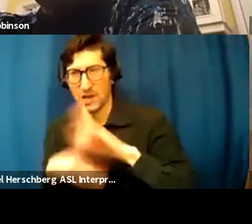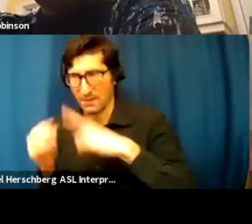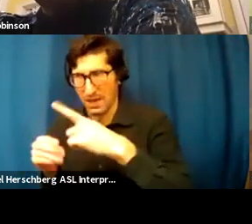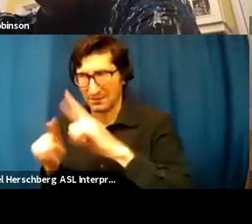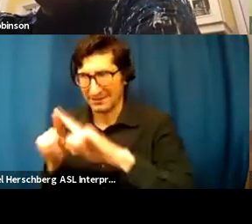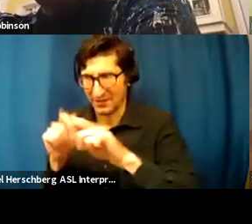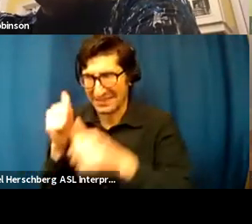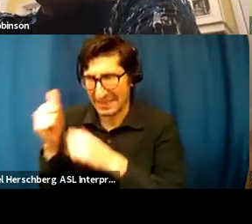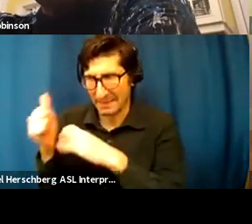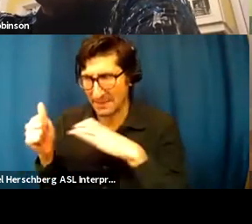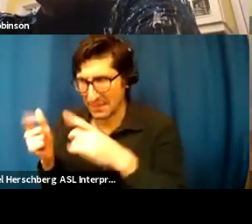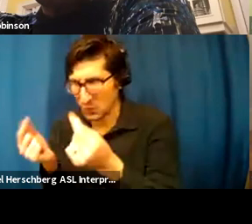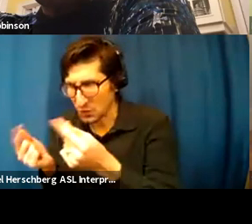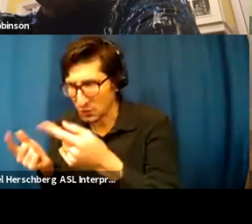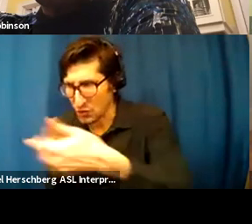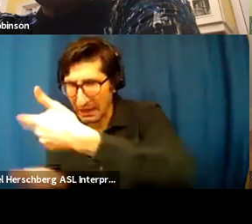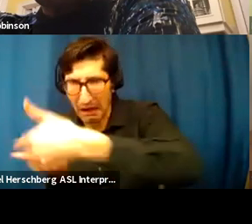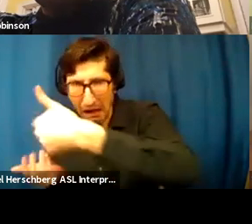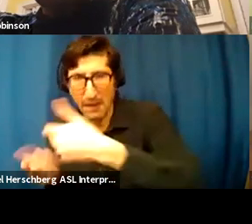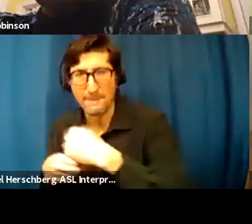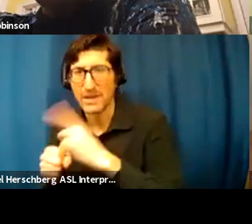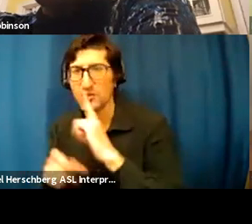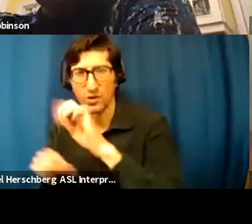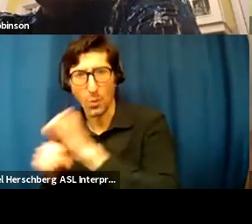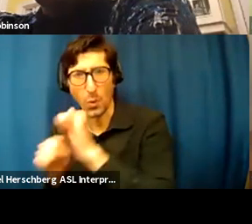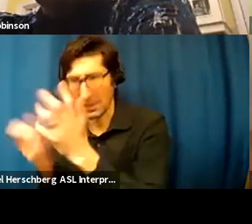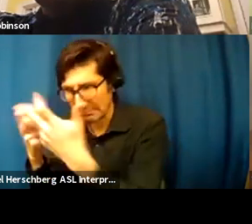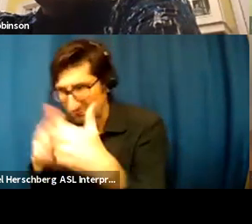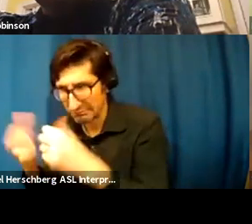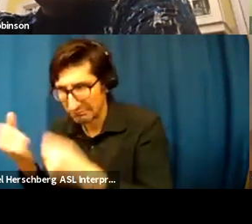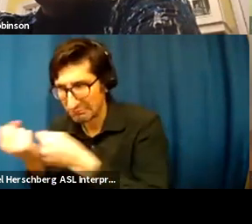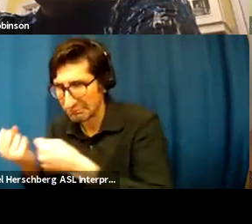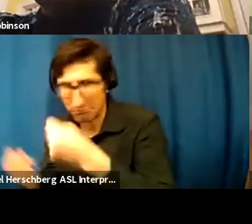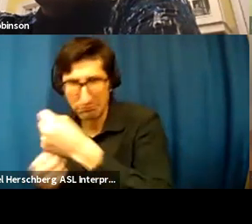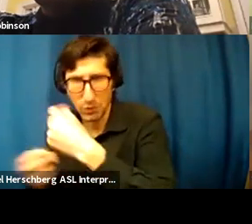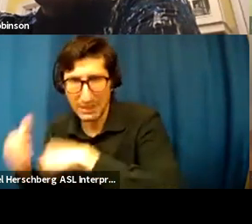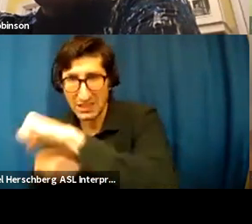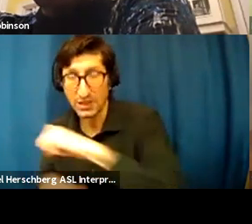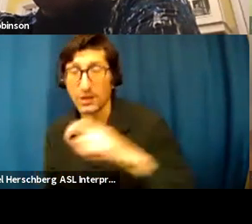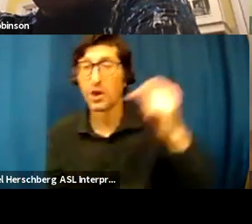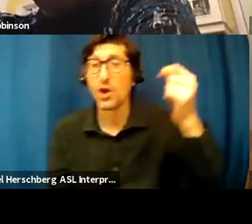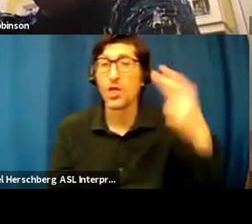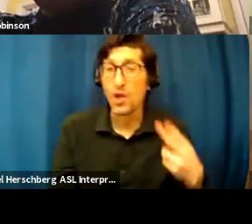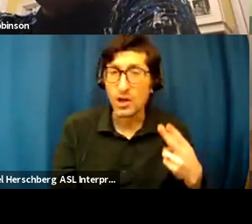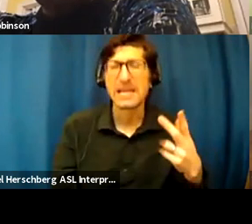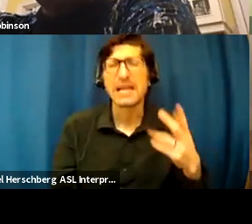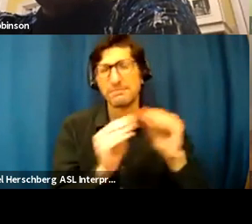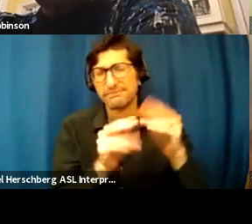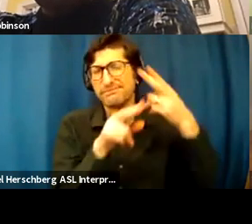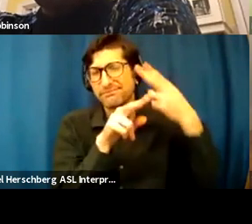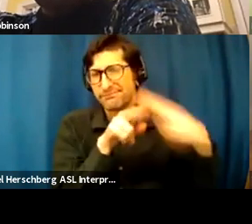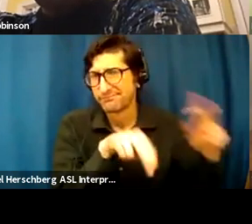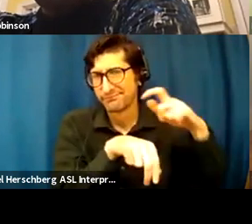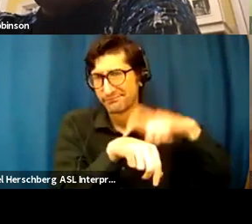Yeah. And then on Thursdays is when we have sort of that same structure for but a very small amount of time. And we